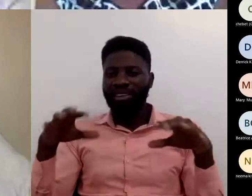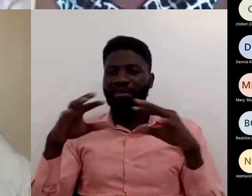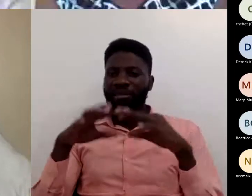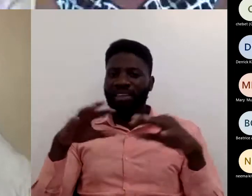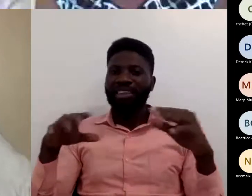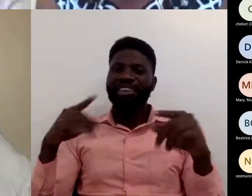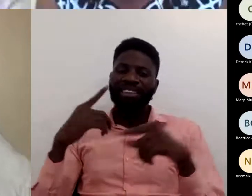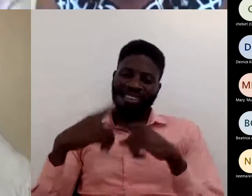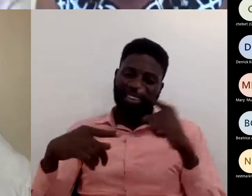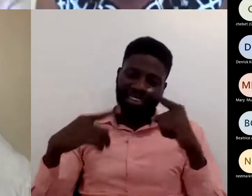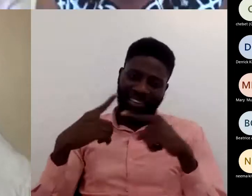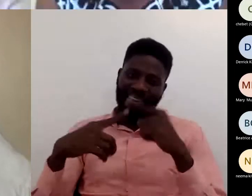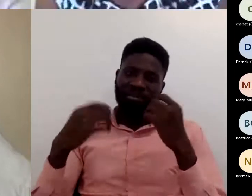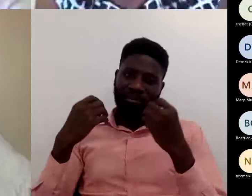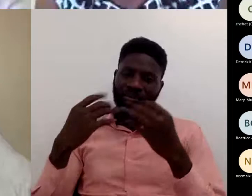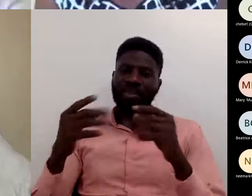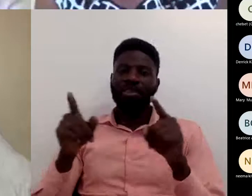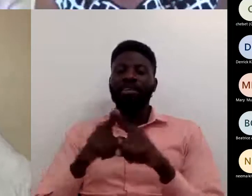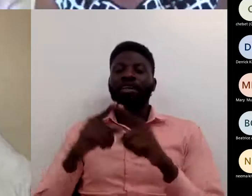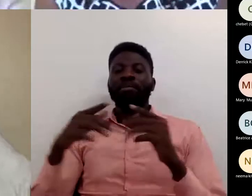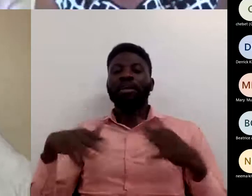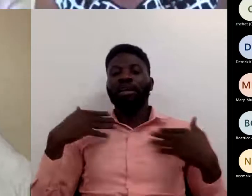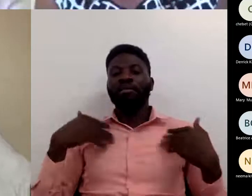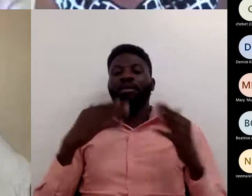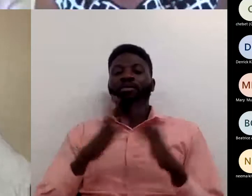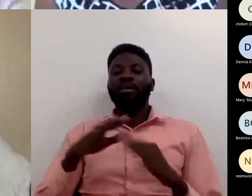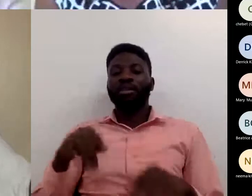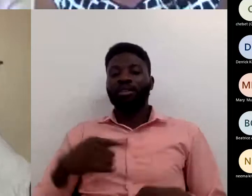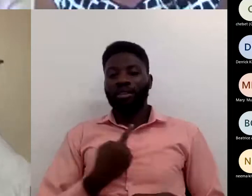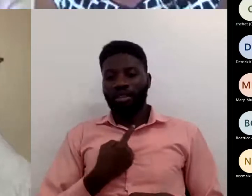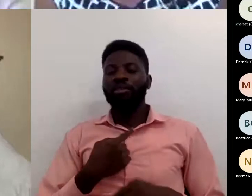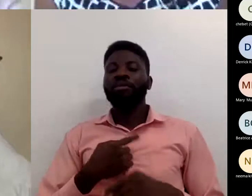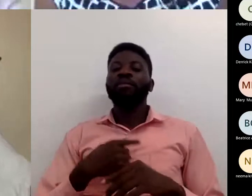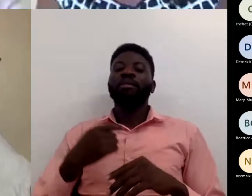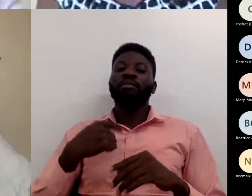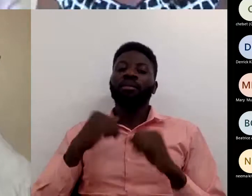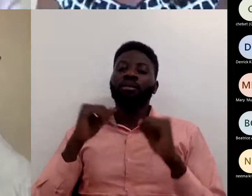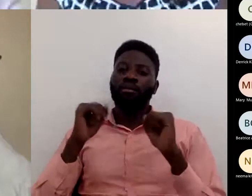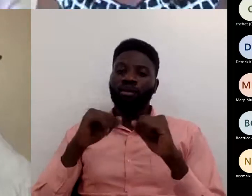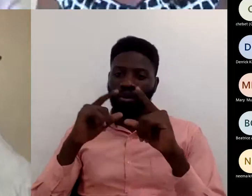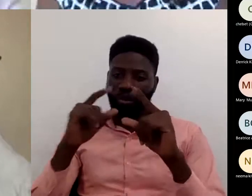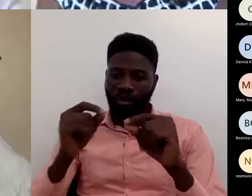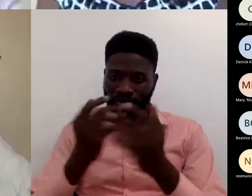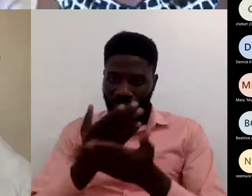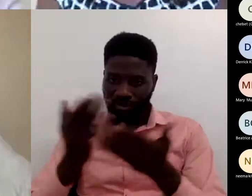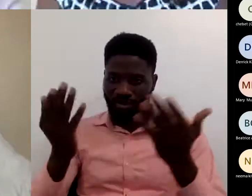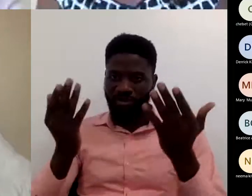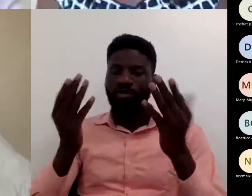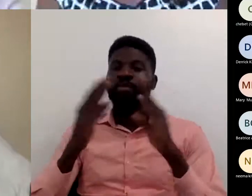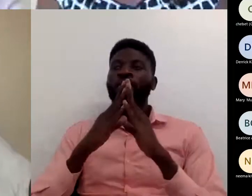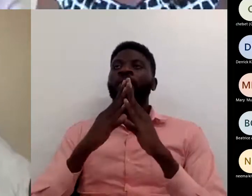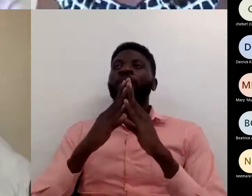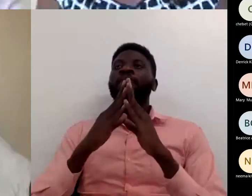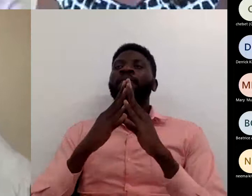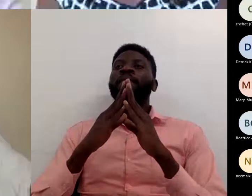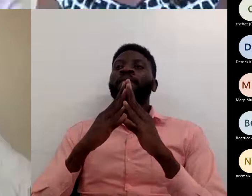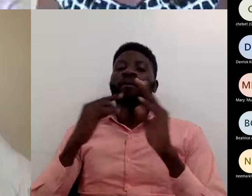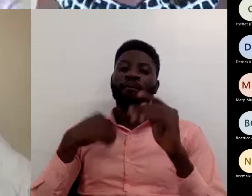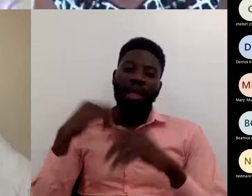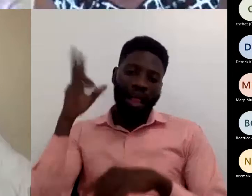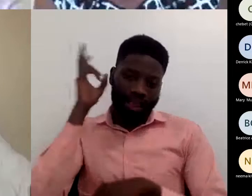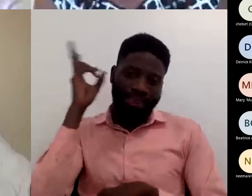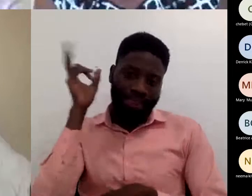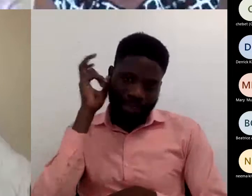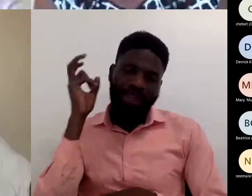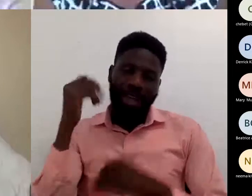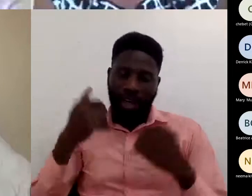years and really happy with myself. Now, the key message I wanted to tell everyone here is I listened,